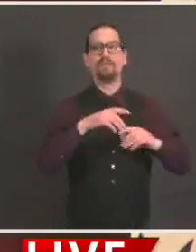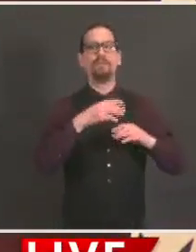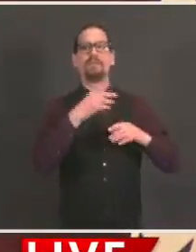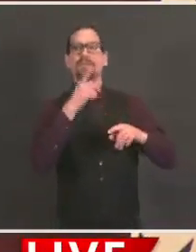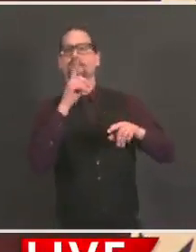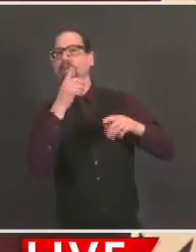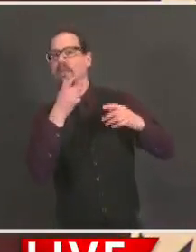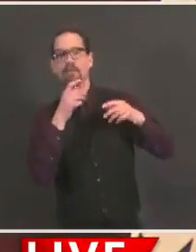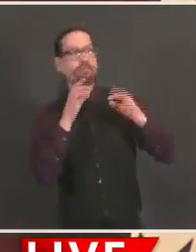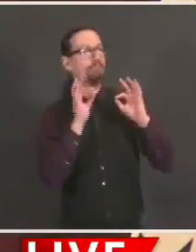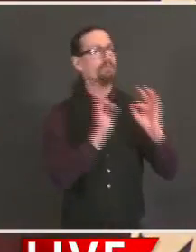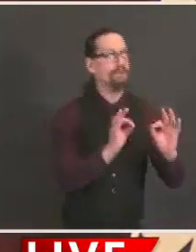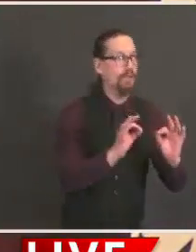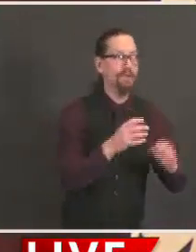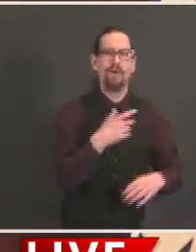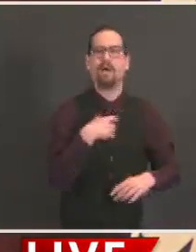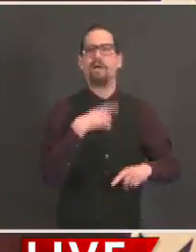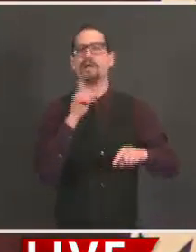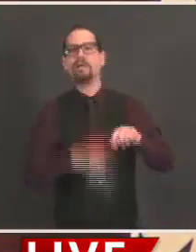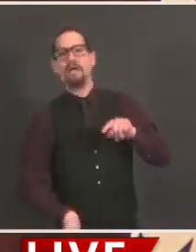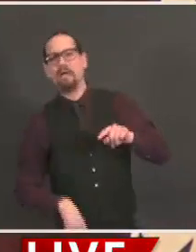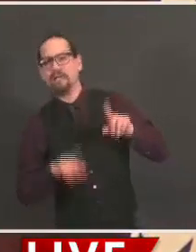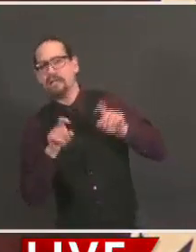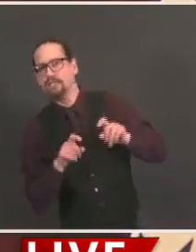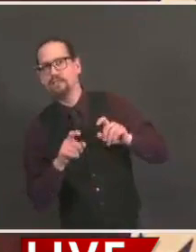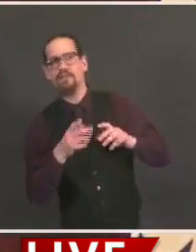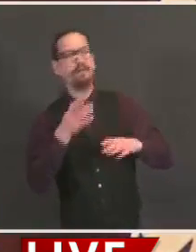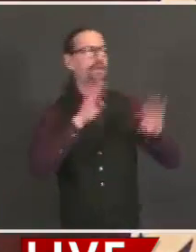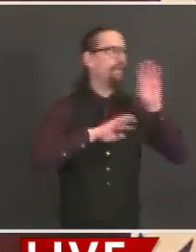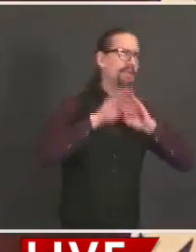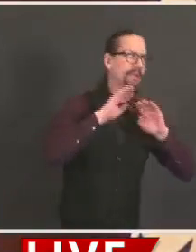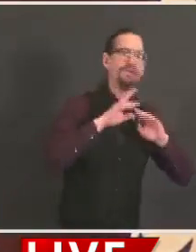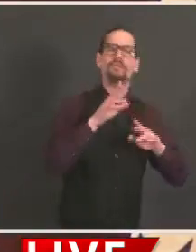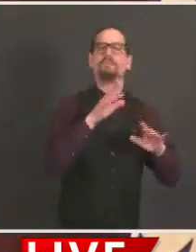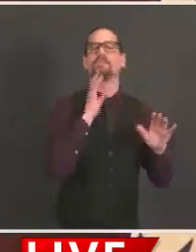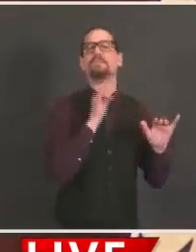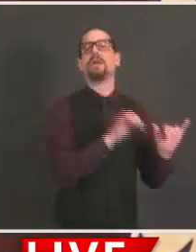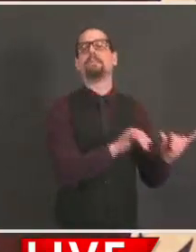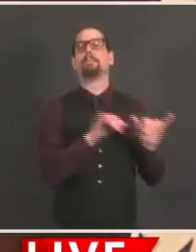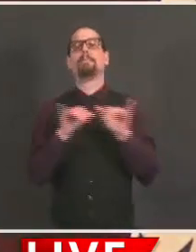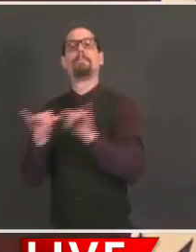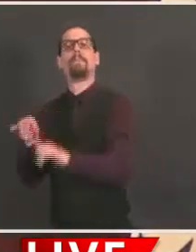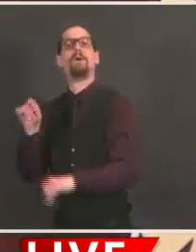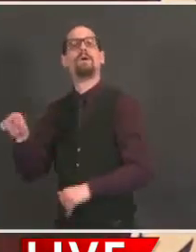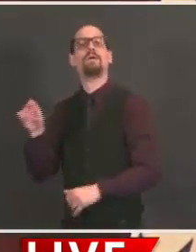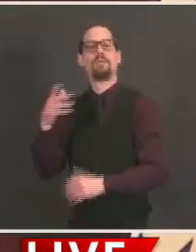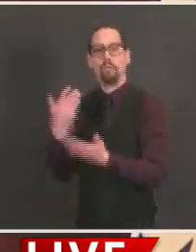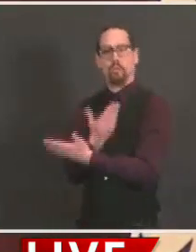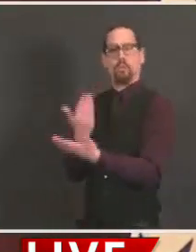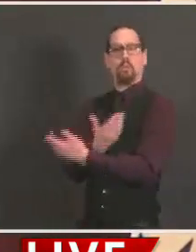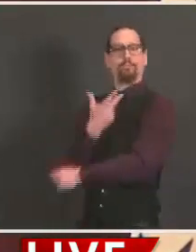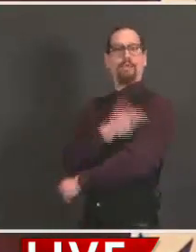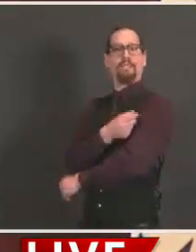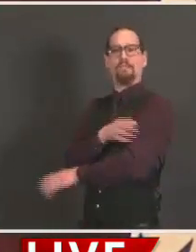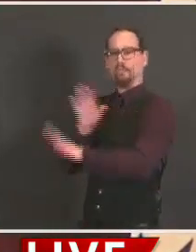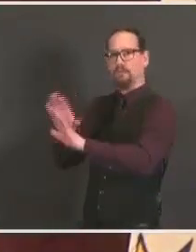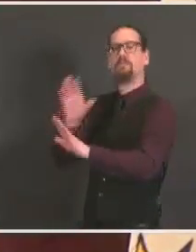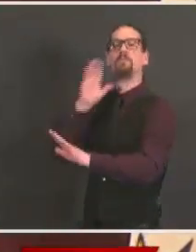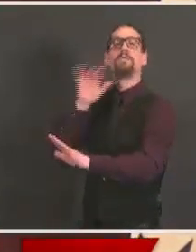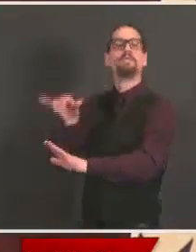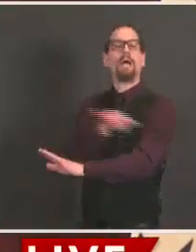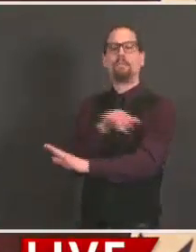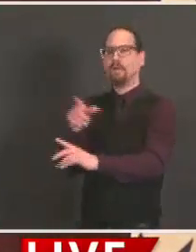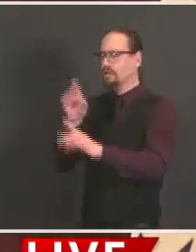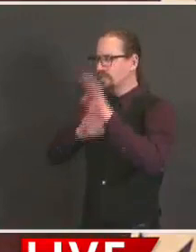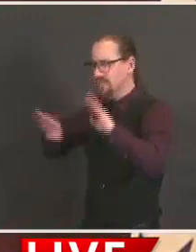can trust, given what we have shown in the past, that we hear you, we know it, we're working on it, and we will continue